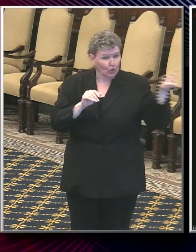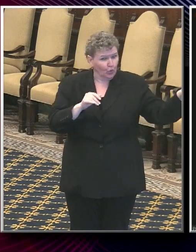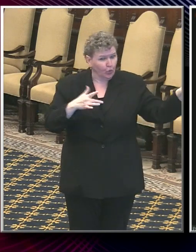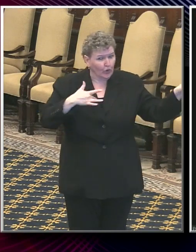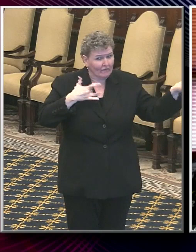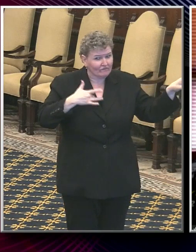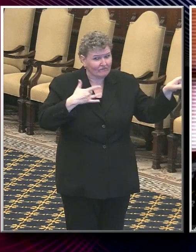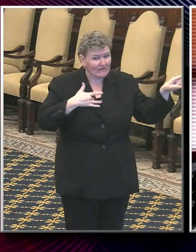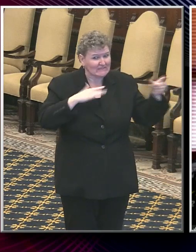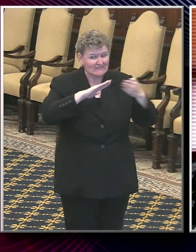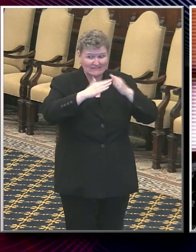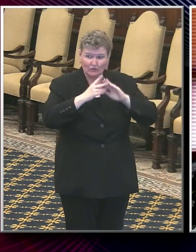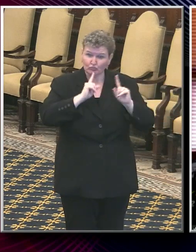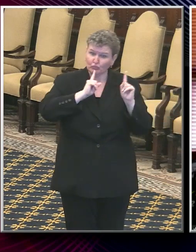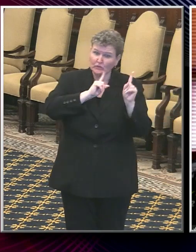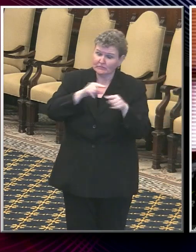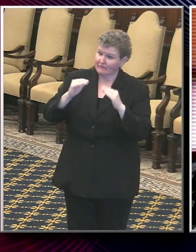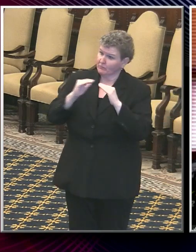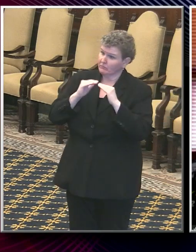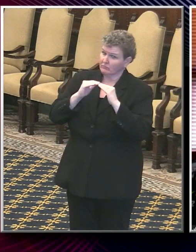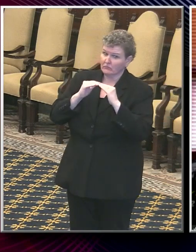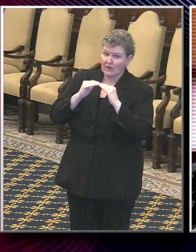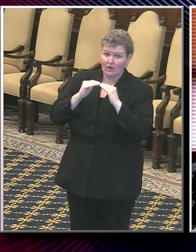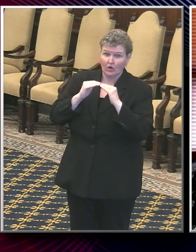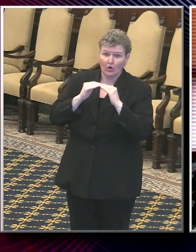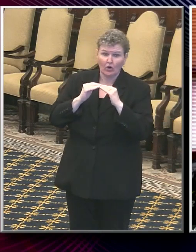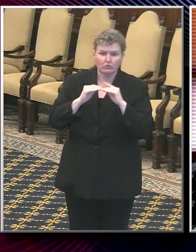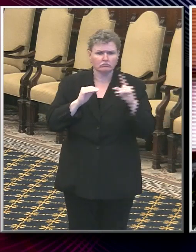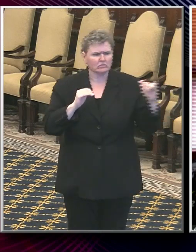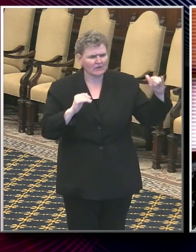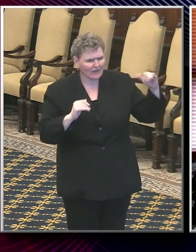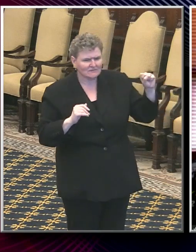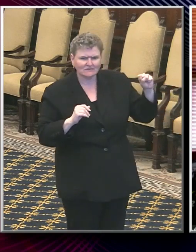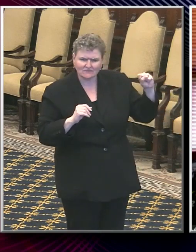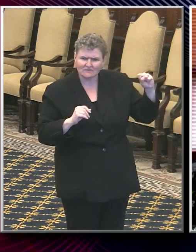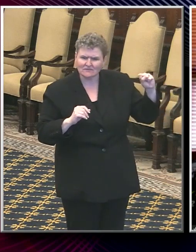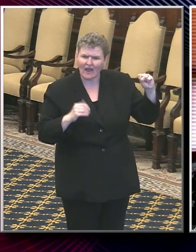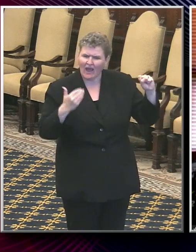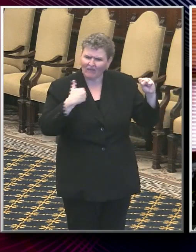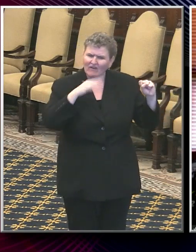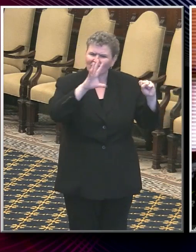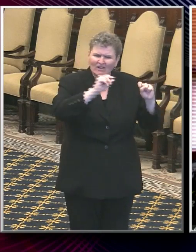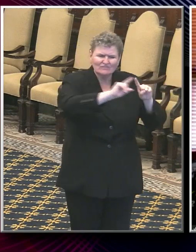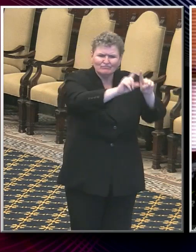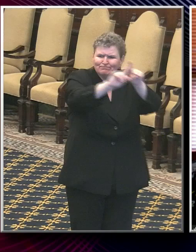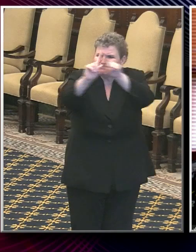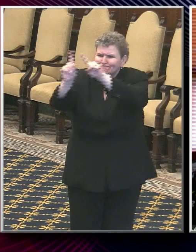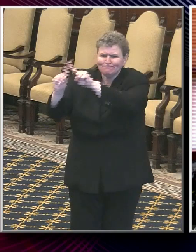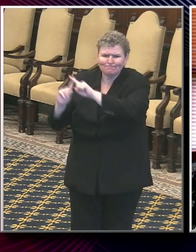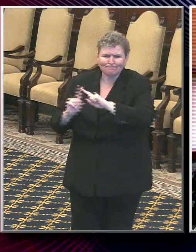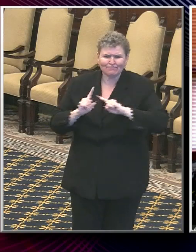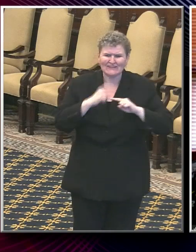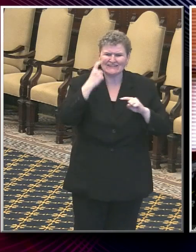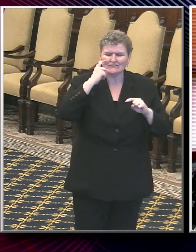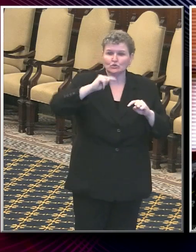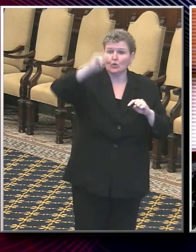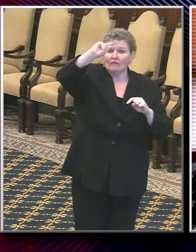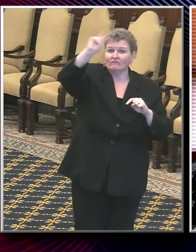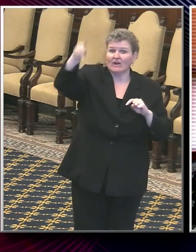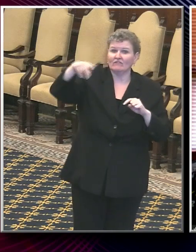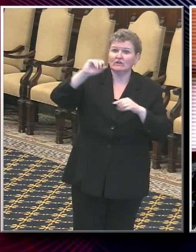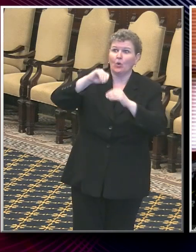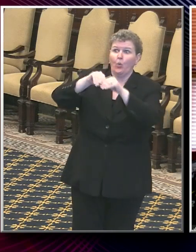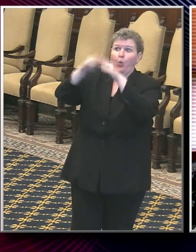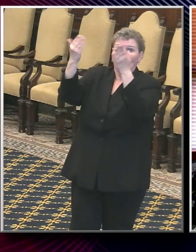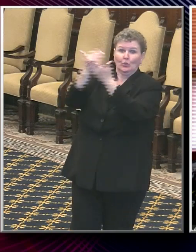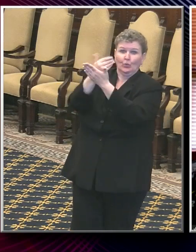equitable? Yes, there's 50 sites available. We just opened one yesterday in North Philadelphia with Council President.